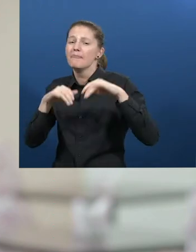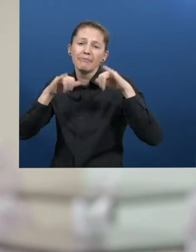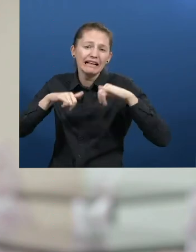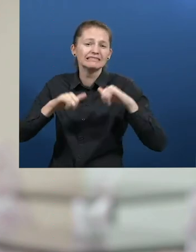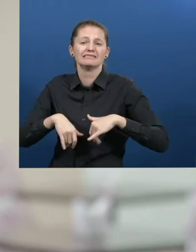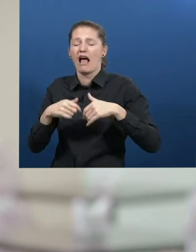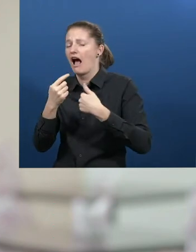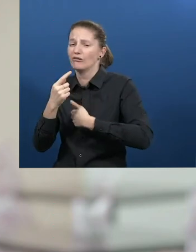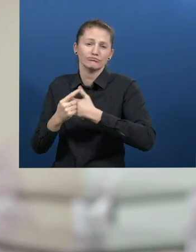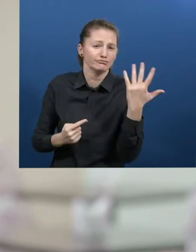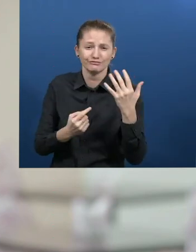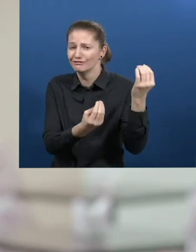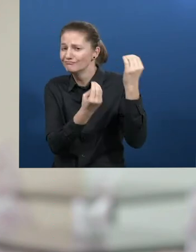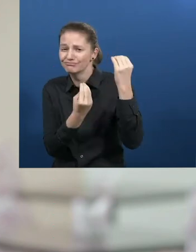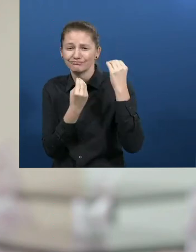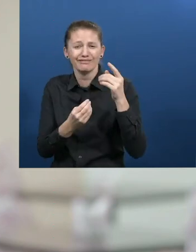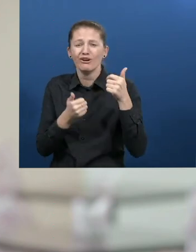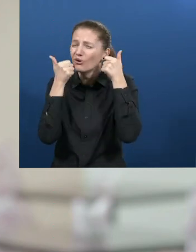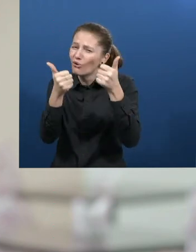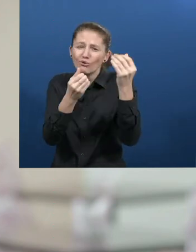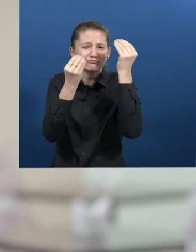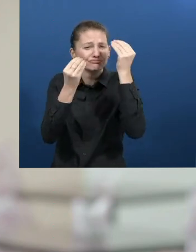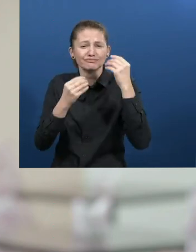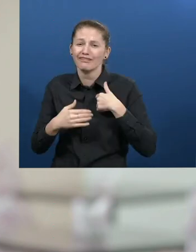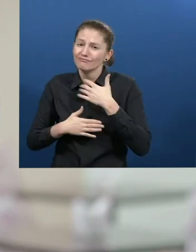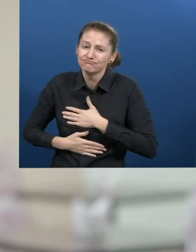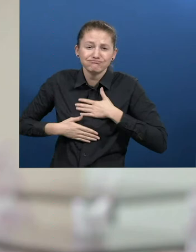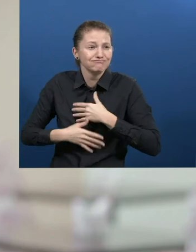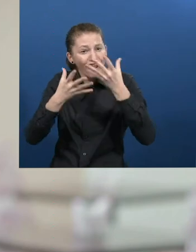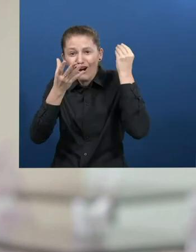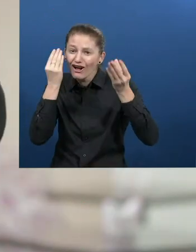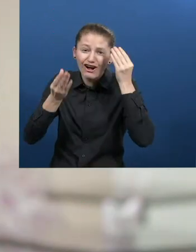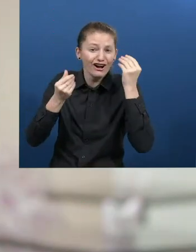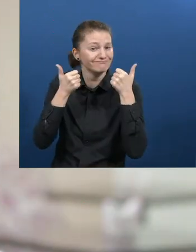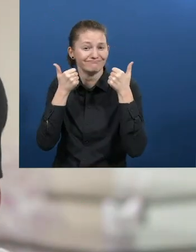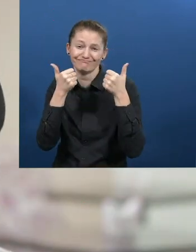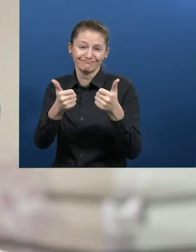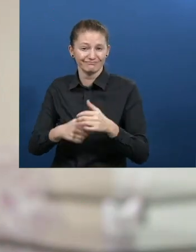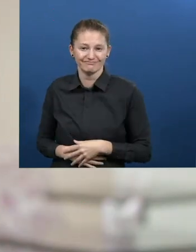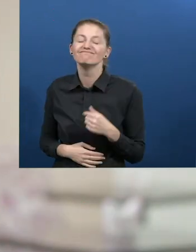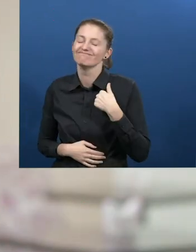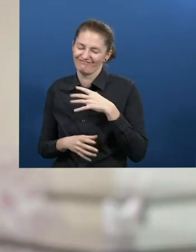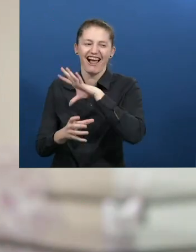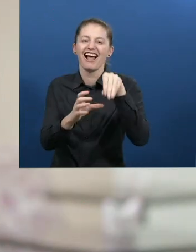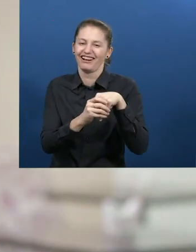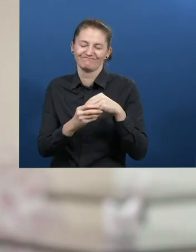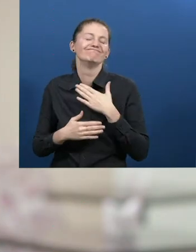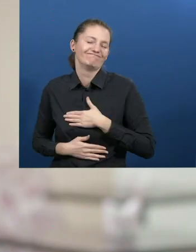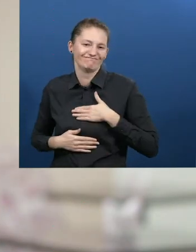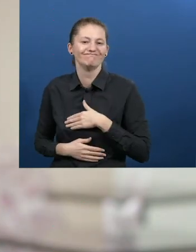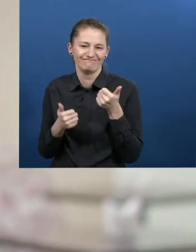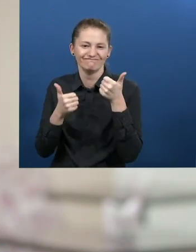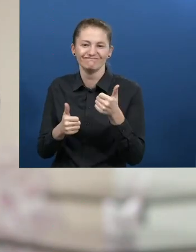capacitarse y para salir adelante. Y por eso lo hice yo el curso. Más adelante me gustaría tener una, como una pyme,